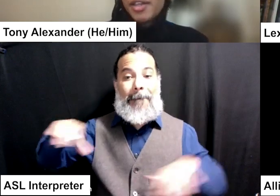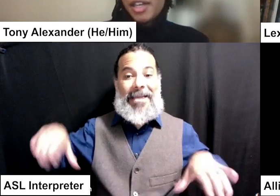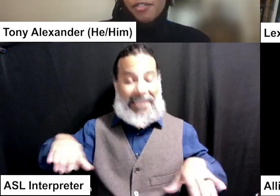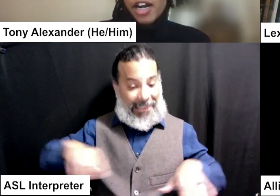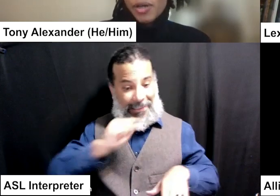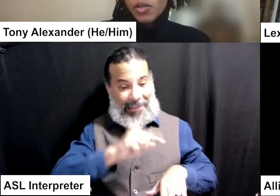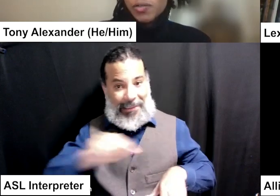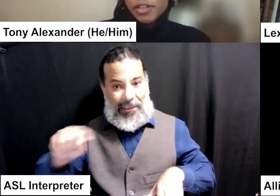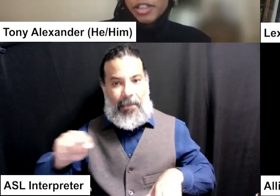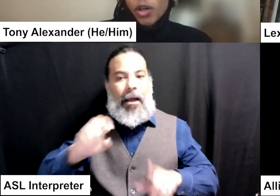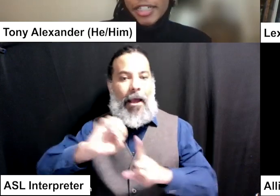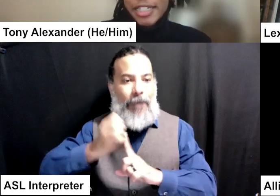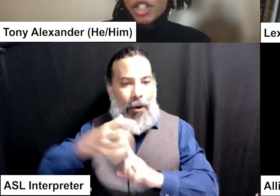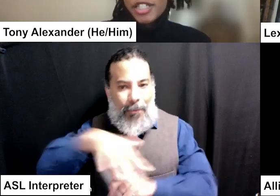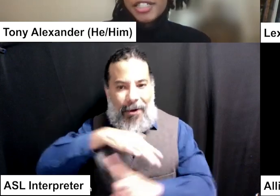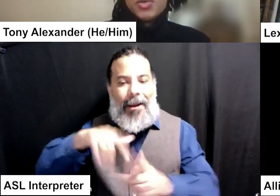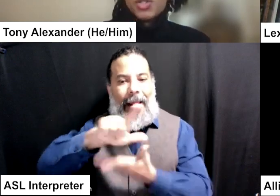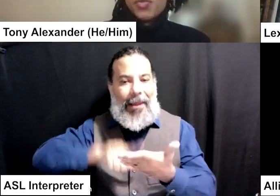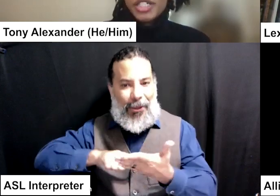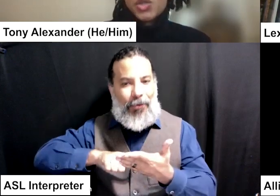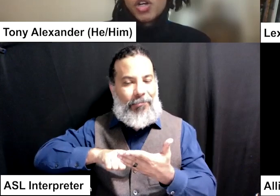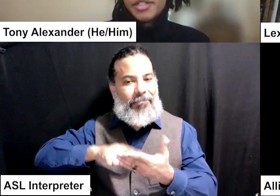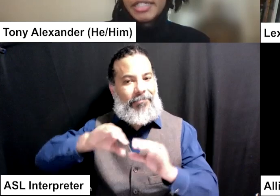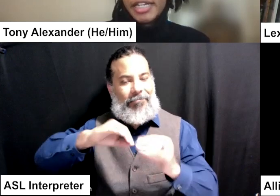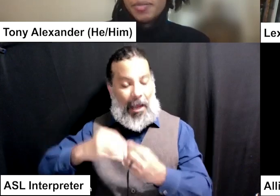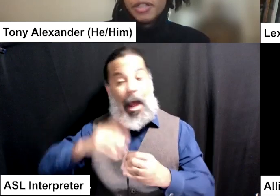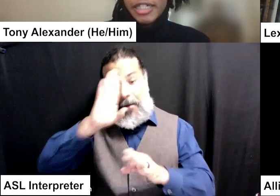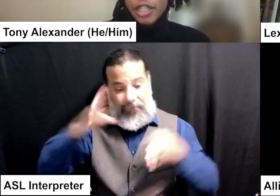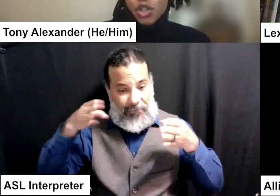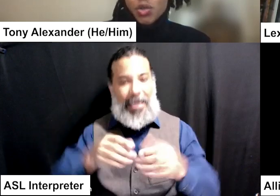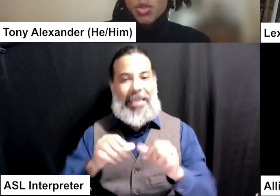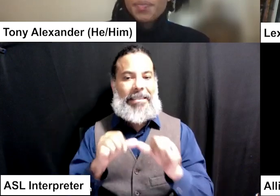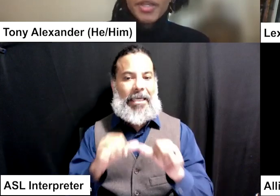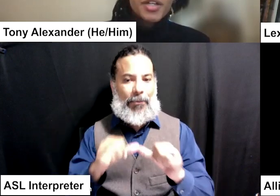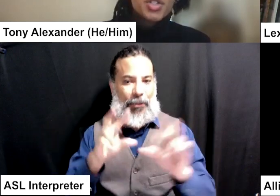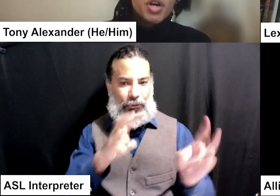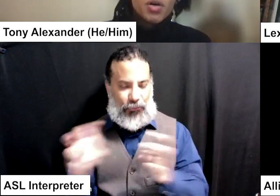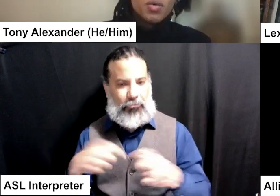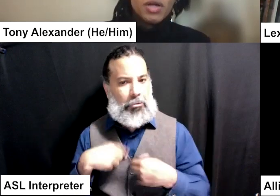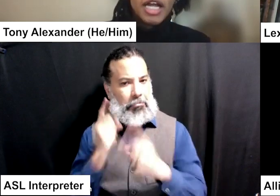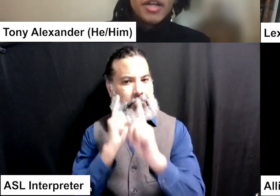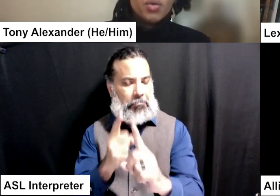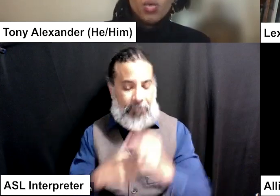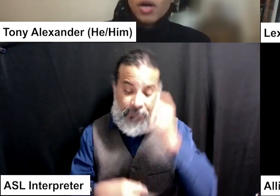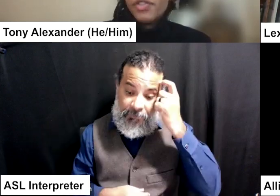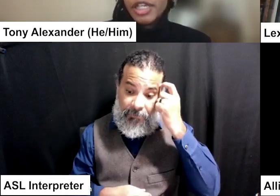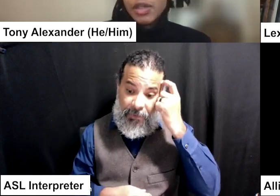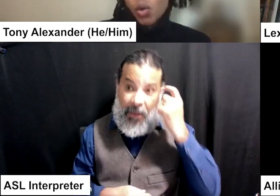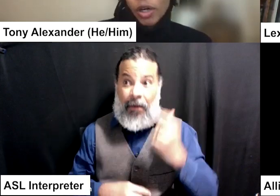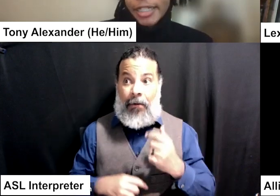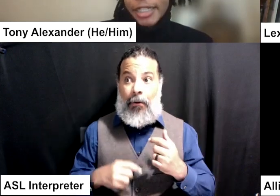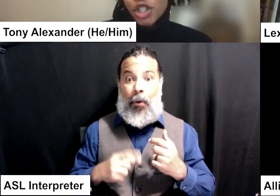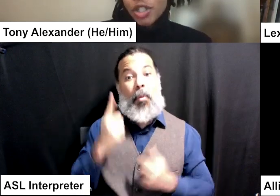with environmental legal organizations, and I was focused on sustainability issues. So at one of